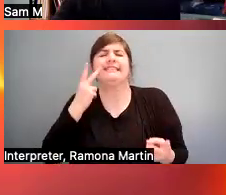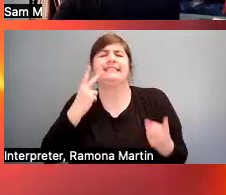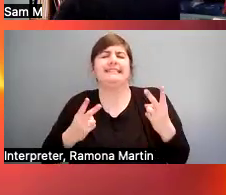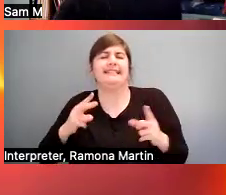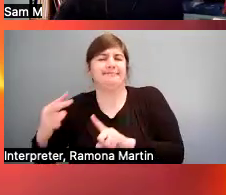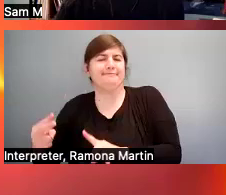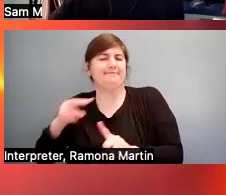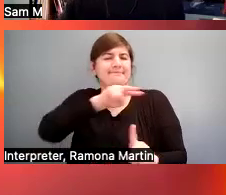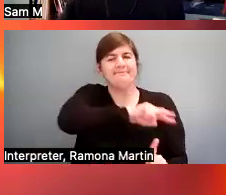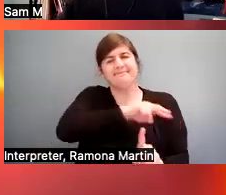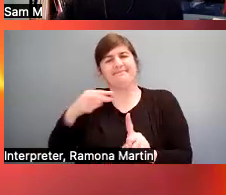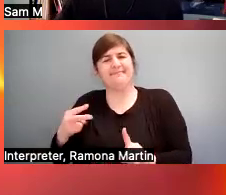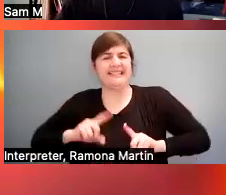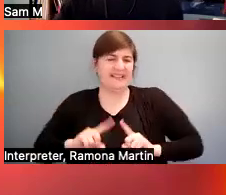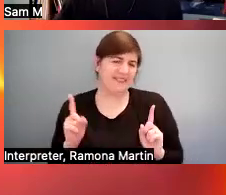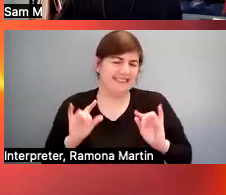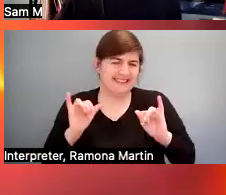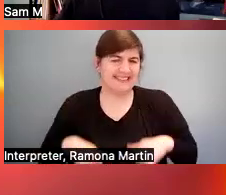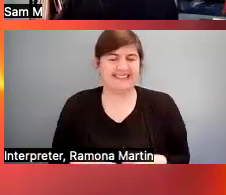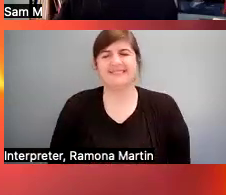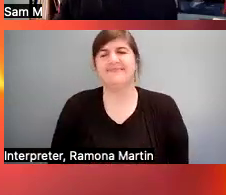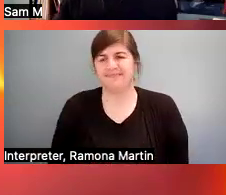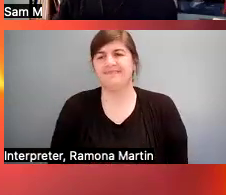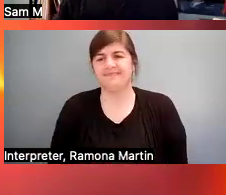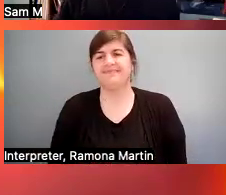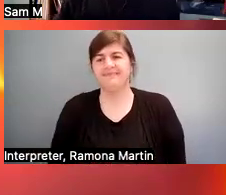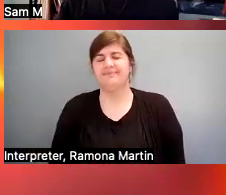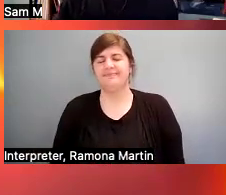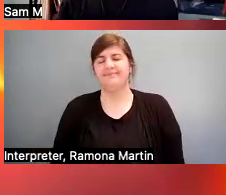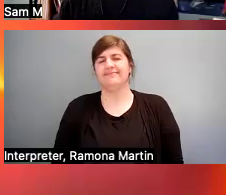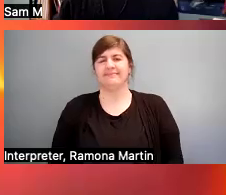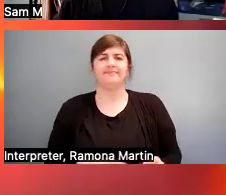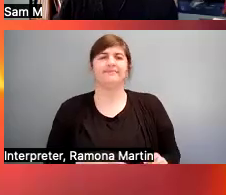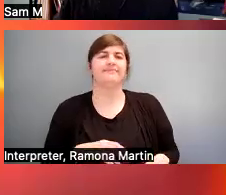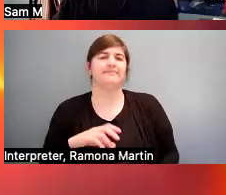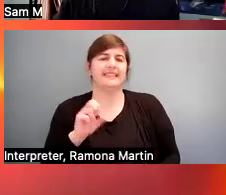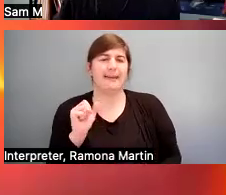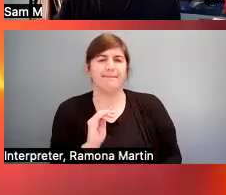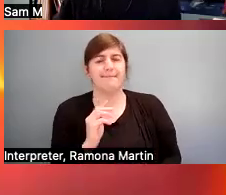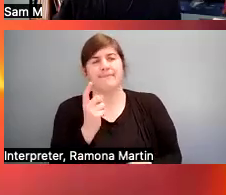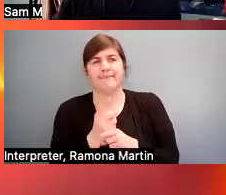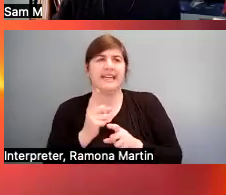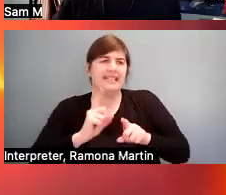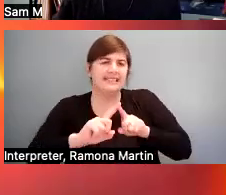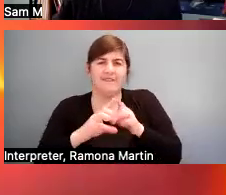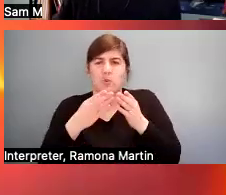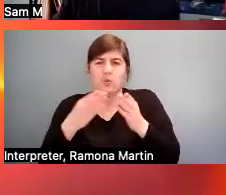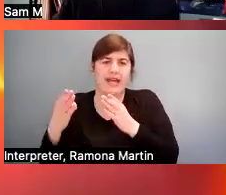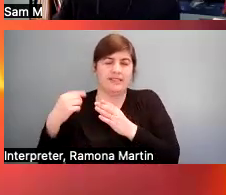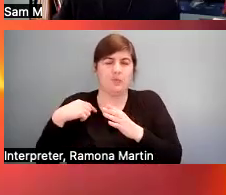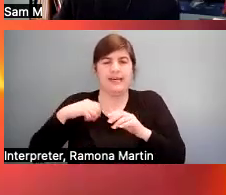is the lab. Yeah. Yeah, there's a variety of different ways that we can get down to the seafloor in these